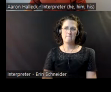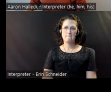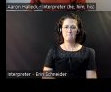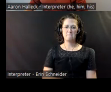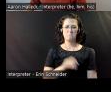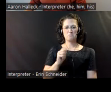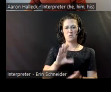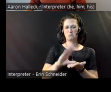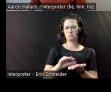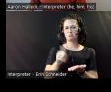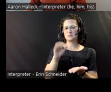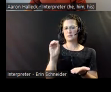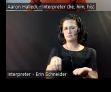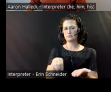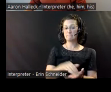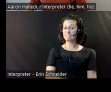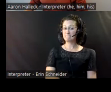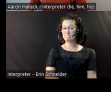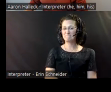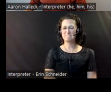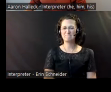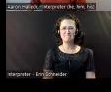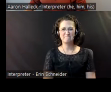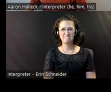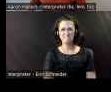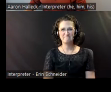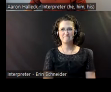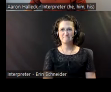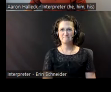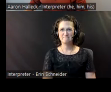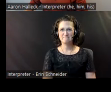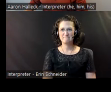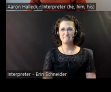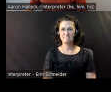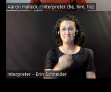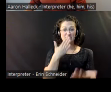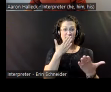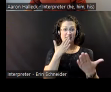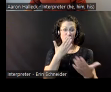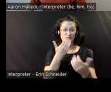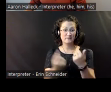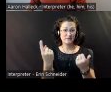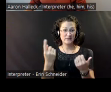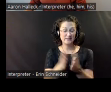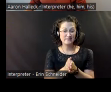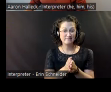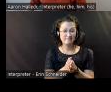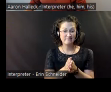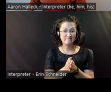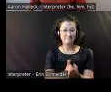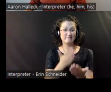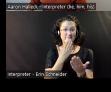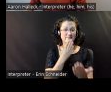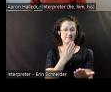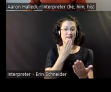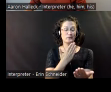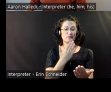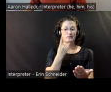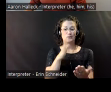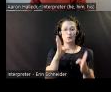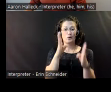a 10% discount off of that. So thank you all very much for your attention here. I hope